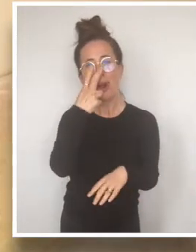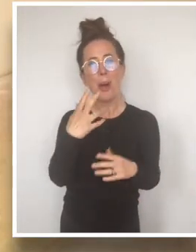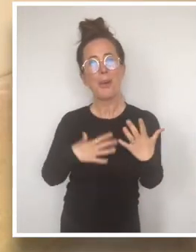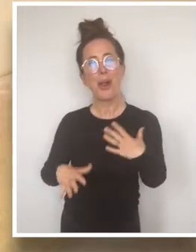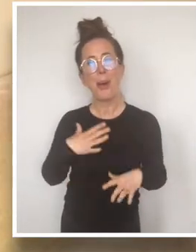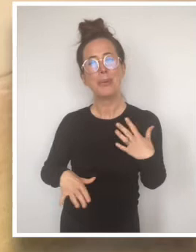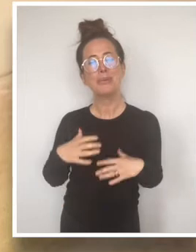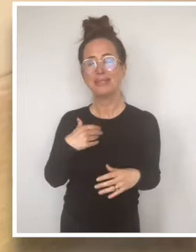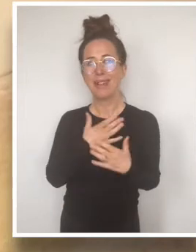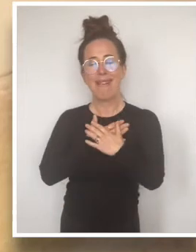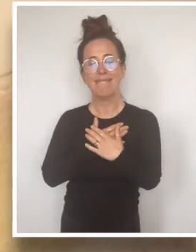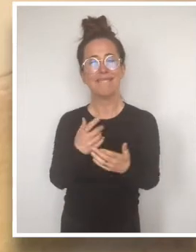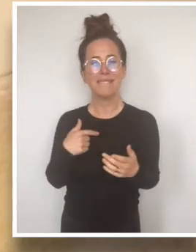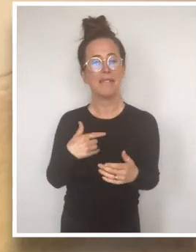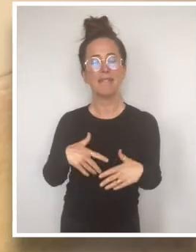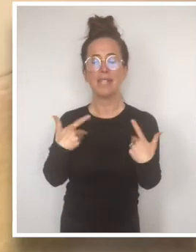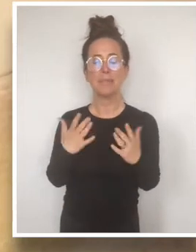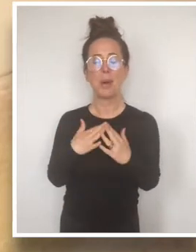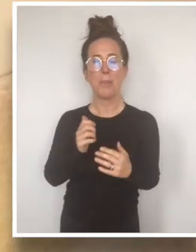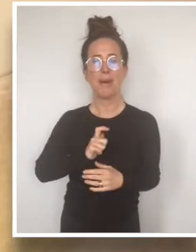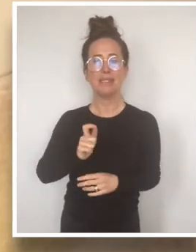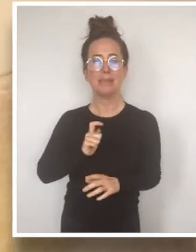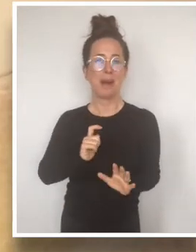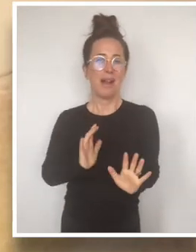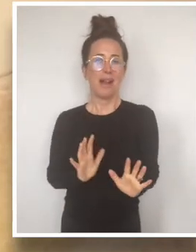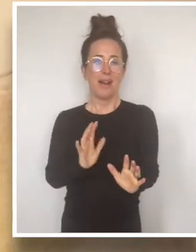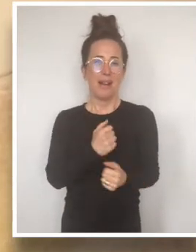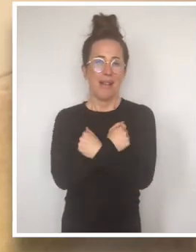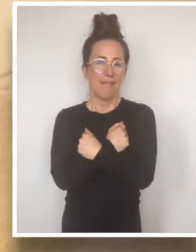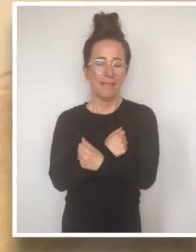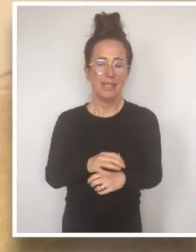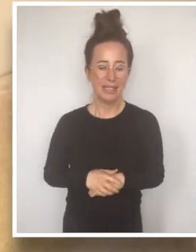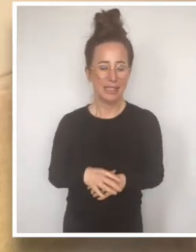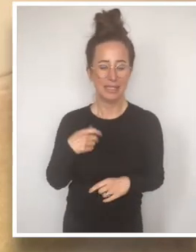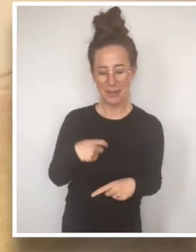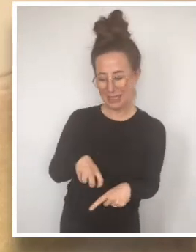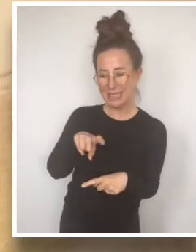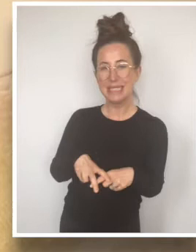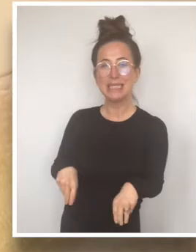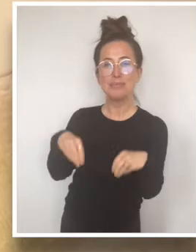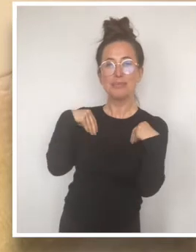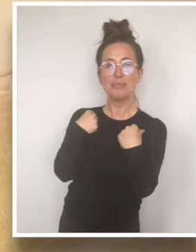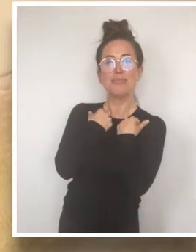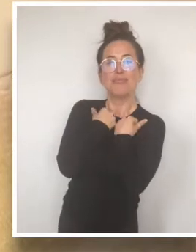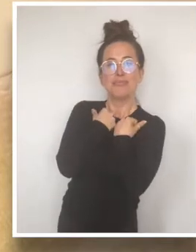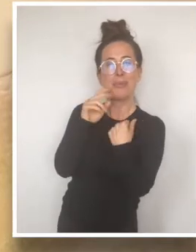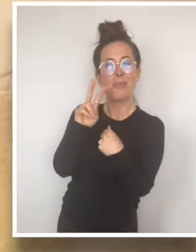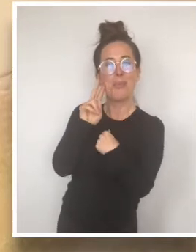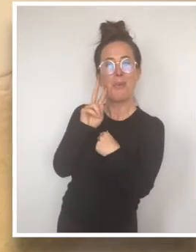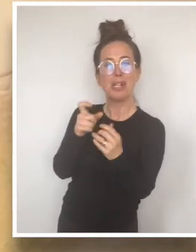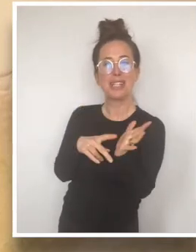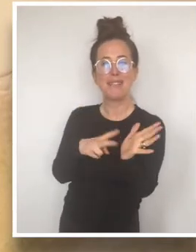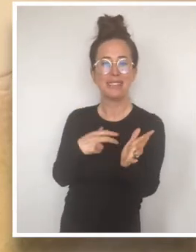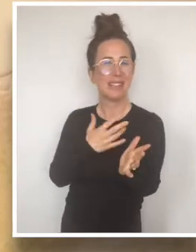which I quite like, and they're quite a home comfort for me. So I'll sit here watching the telly with my blanket all cuddled up. So this